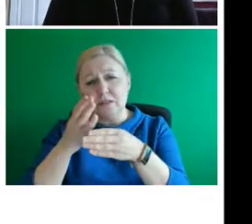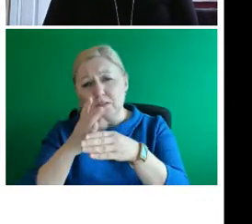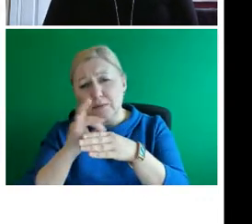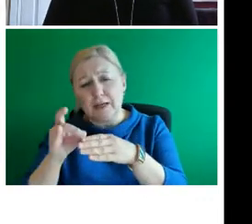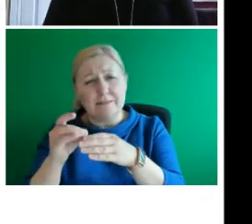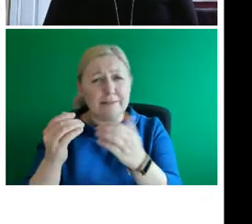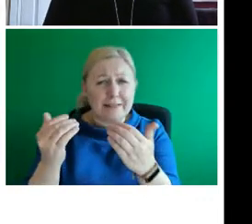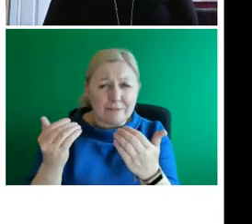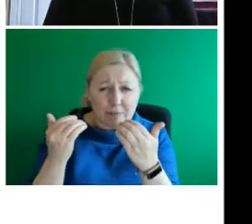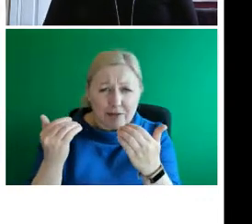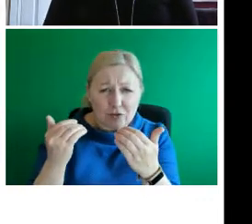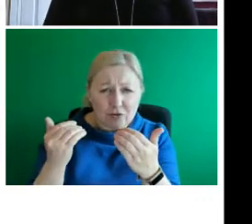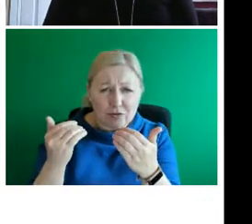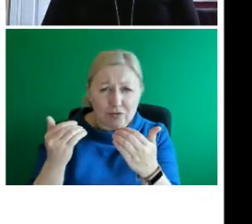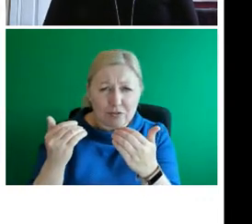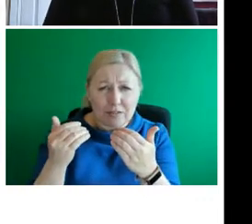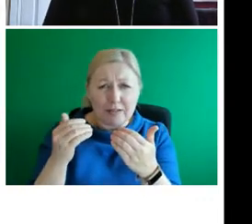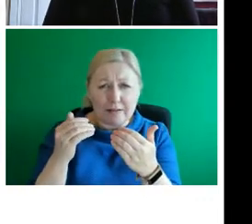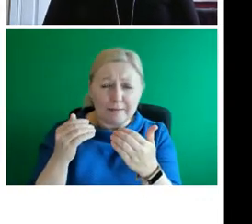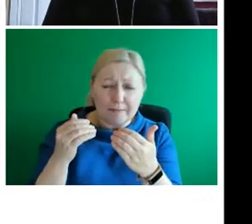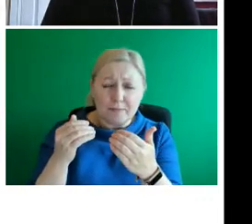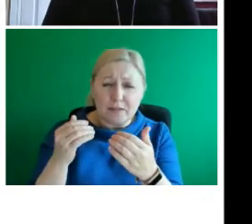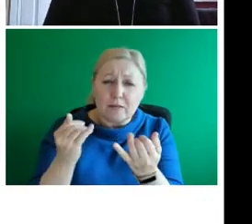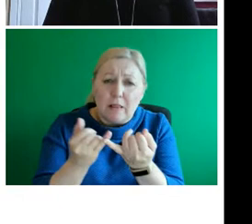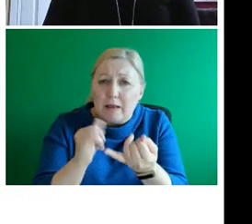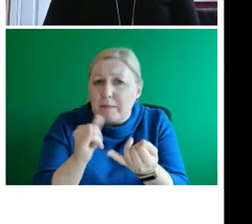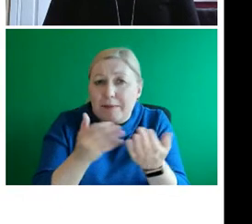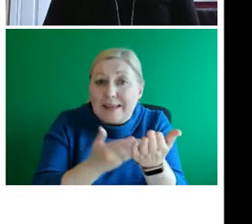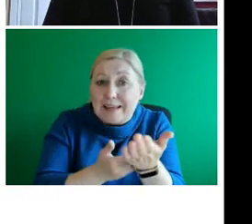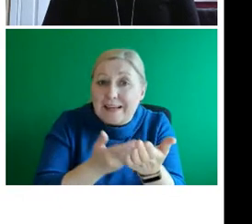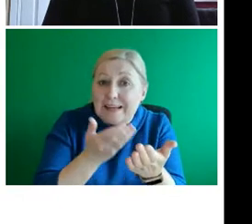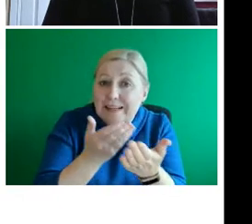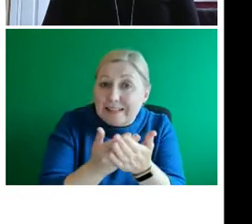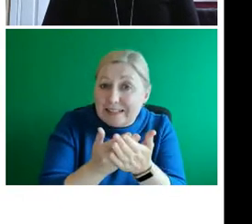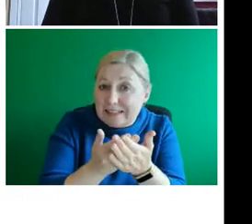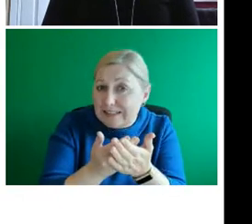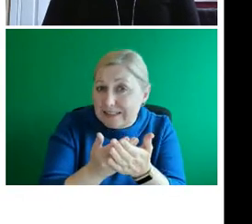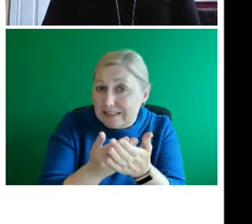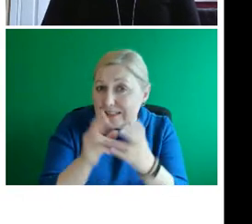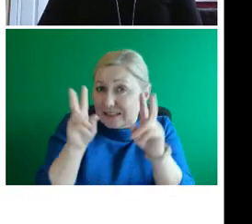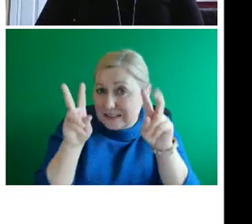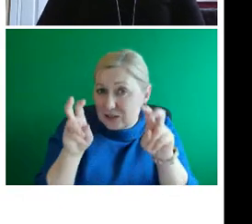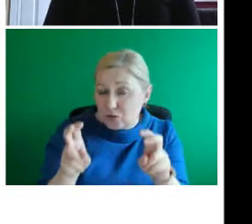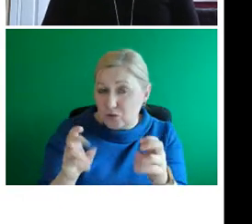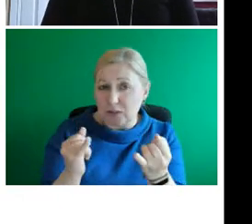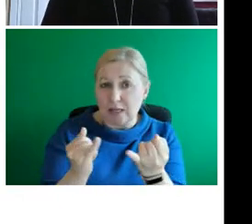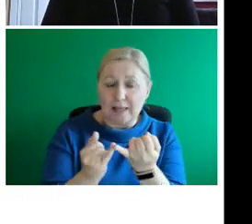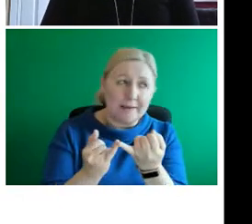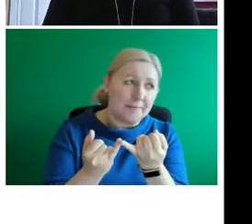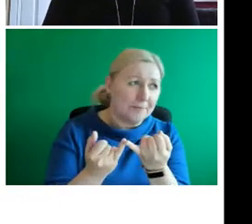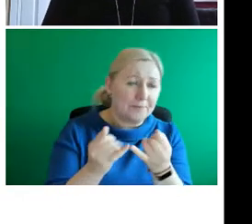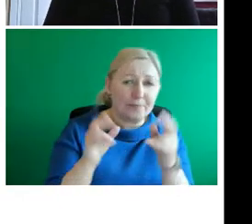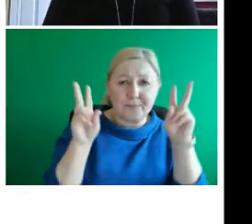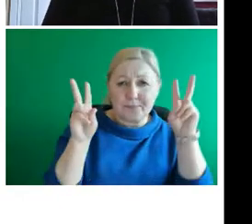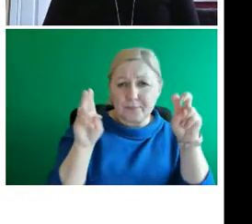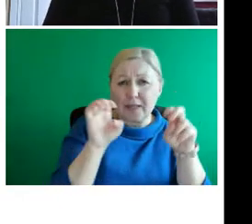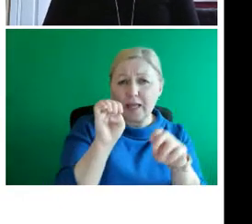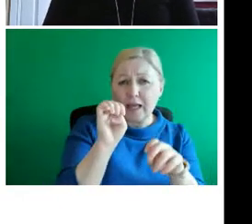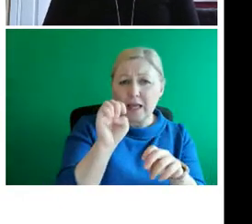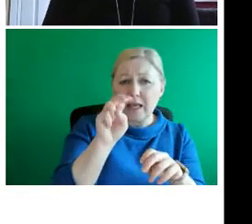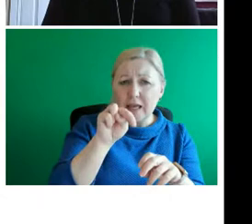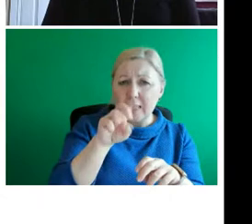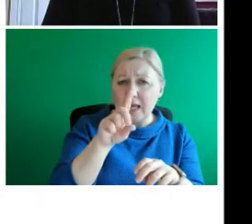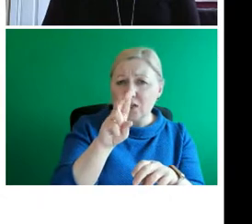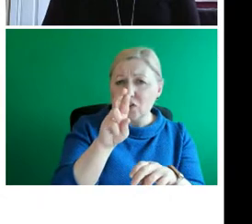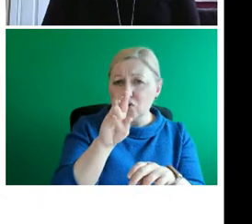family around, they might have some issues around legal issues, for instance, enduring power of attorney, how would they go about that, those kinds of